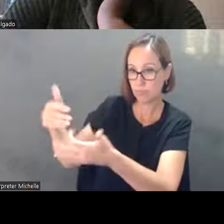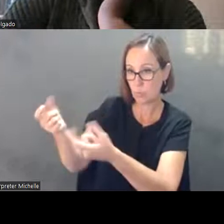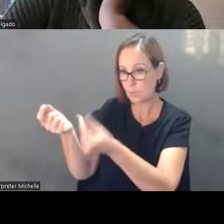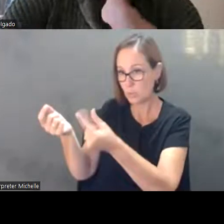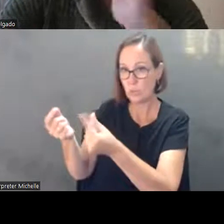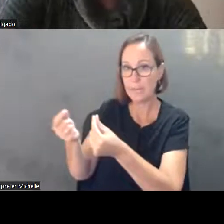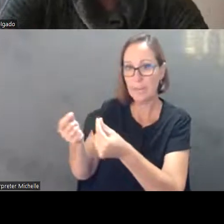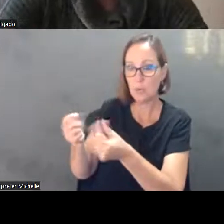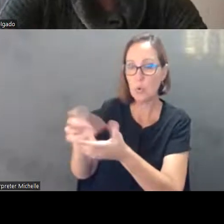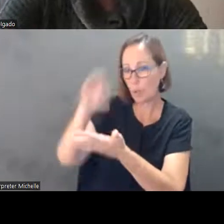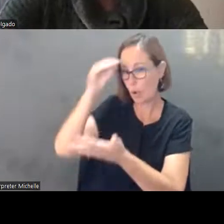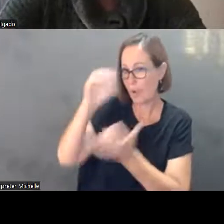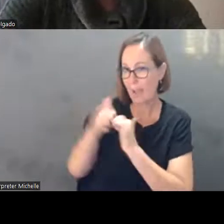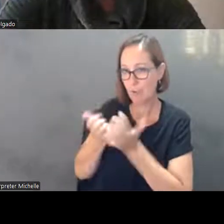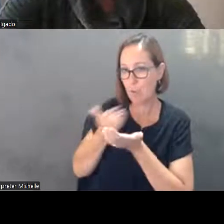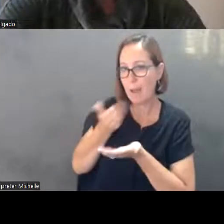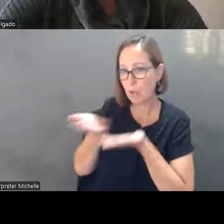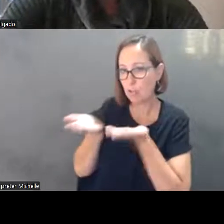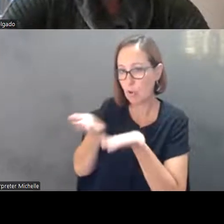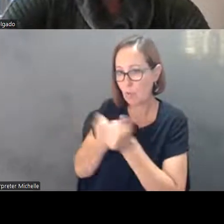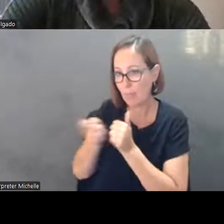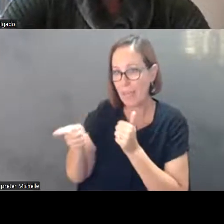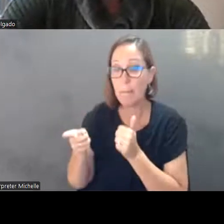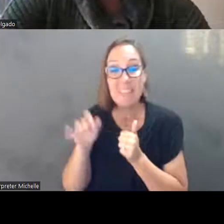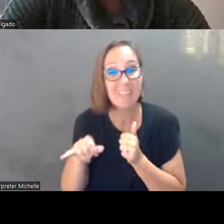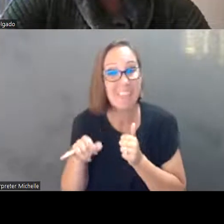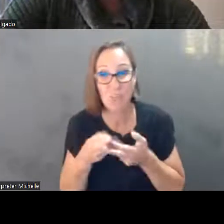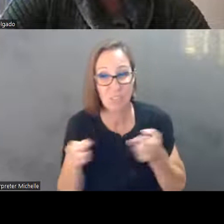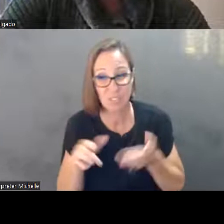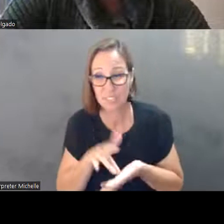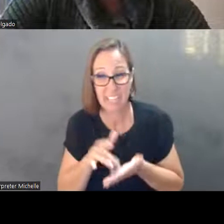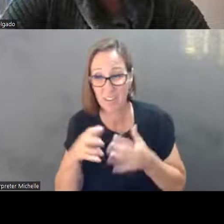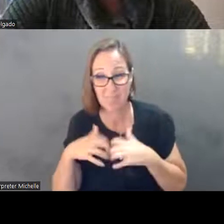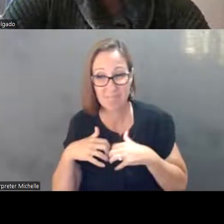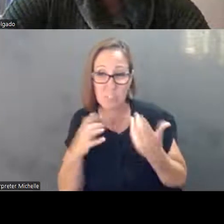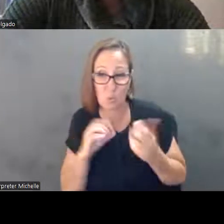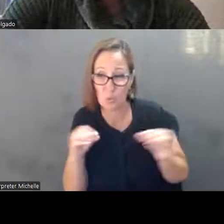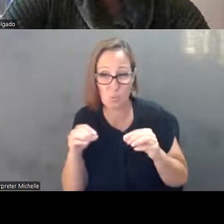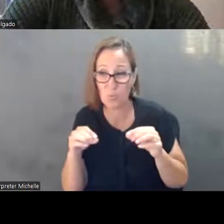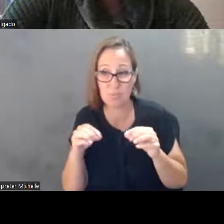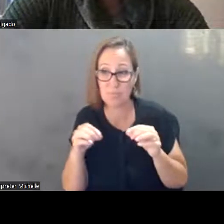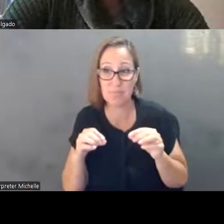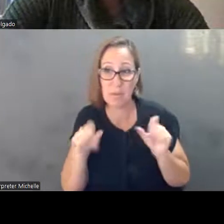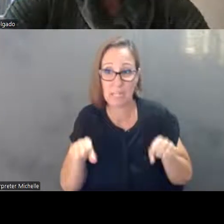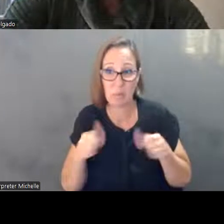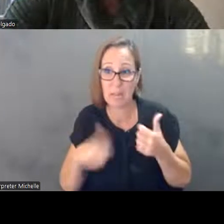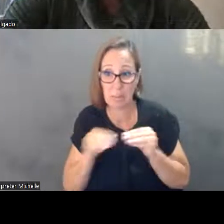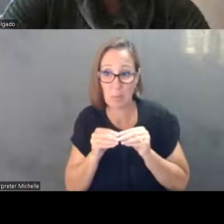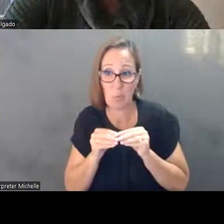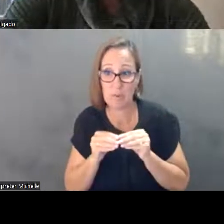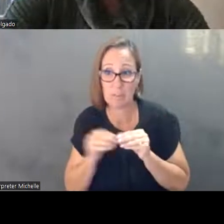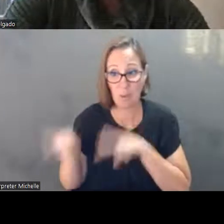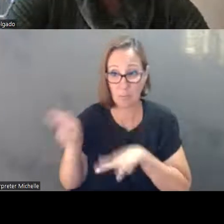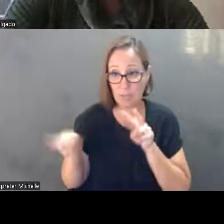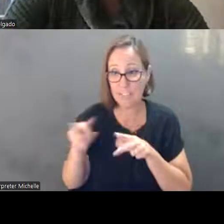them. That is no longer, we're no longer able to do that. It would be beneficial, for example,